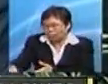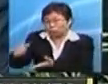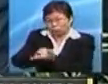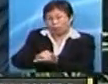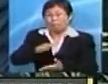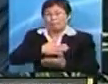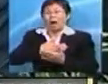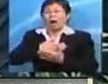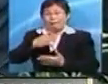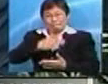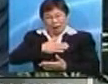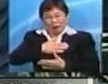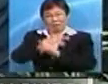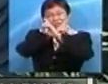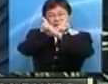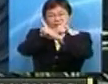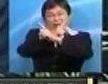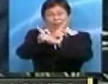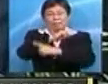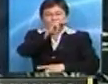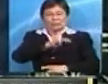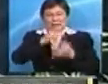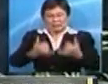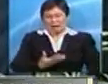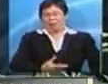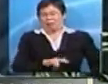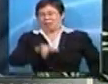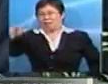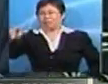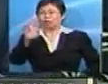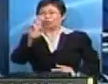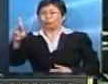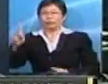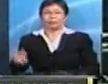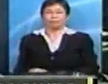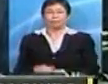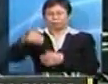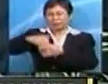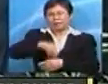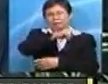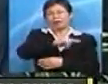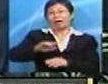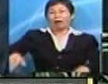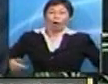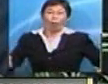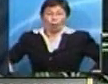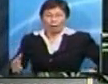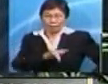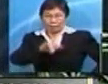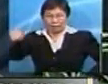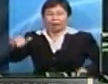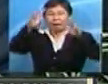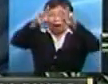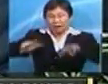In my capacity as Malaysian Defense Minister, I will leave tonight for the United States Pacific Command in Hawaii. I will attend the